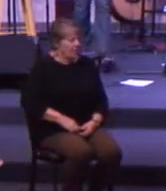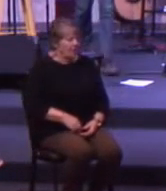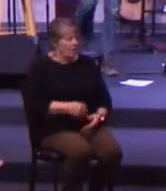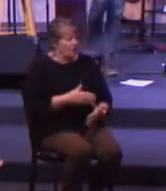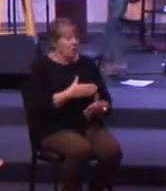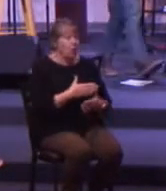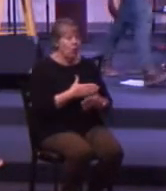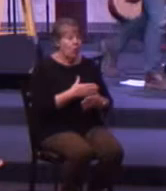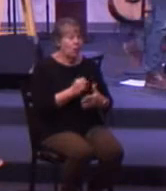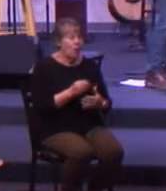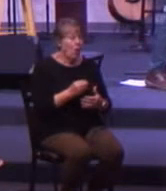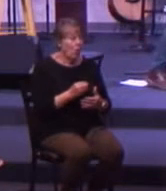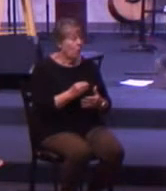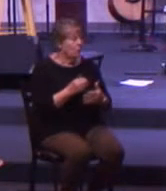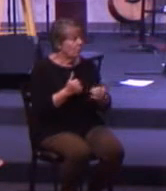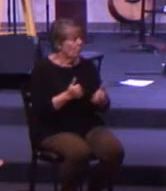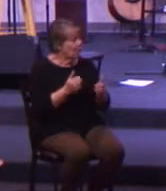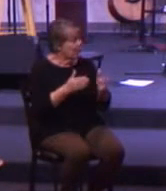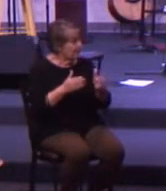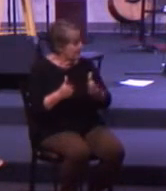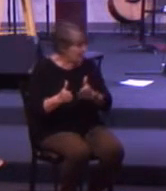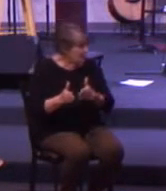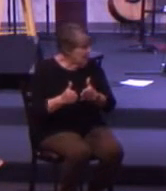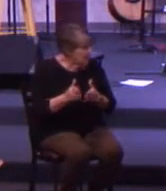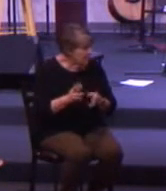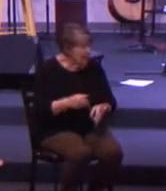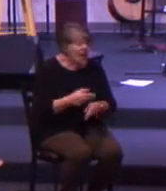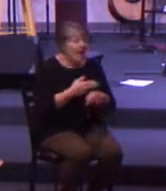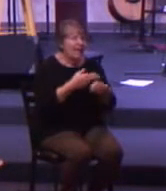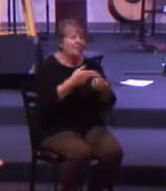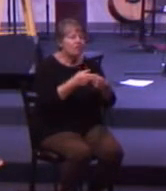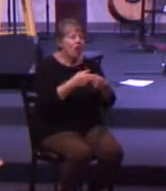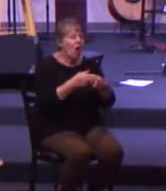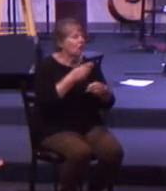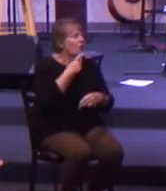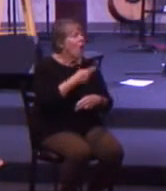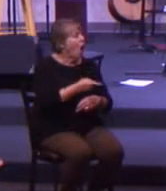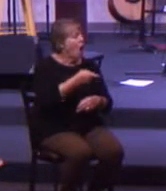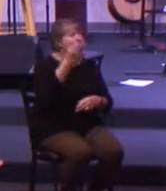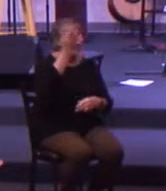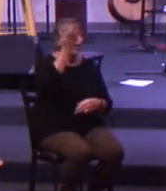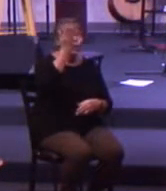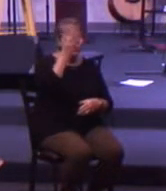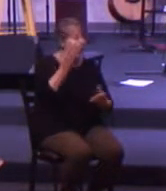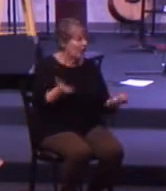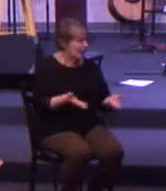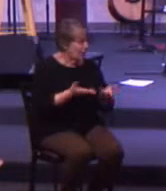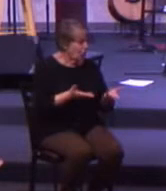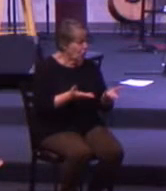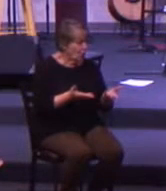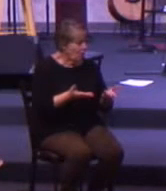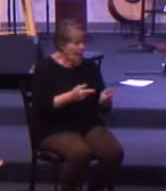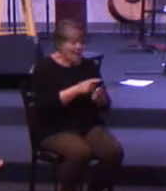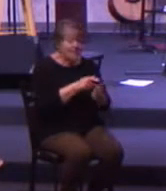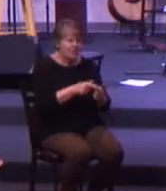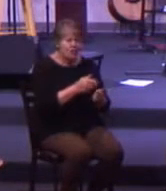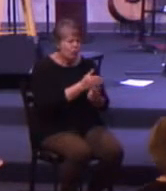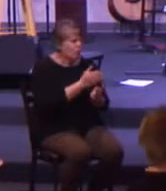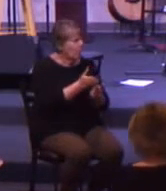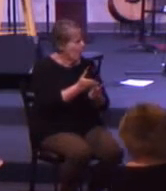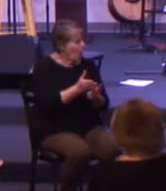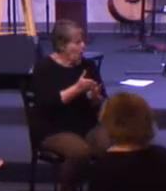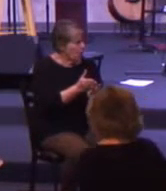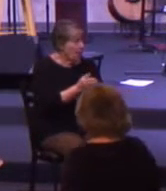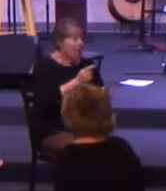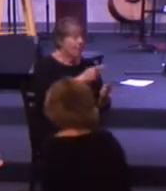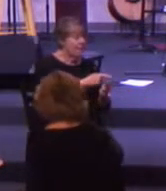So we're in this series. The series is called Are You Here? And it's a two-part question that we've considered a number of times. Here's the first